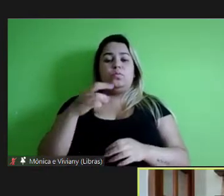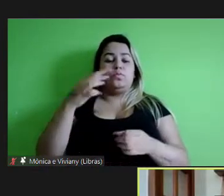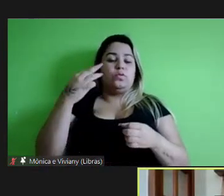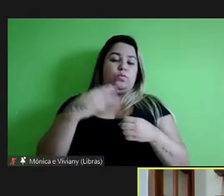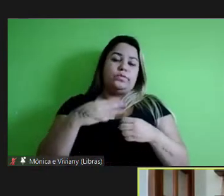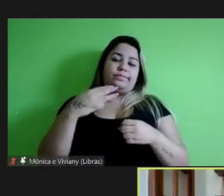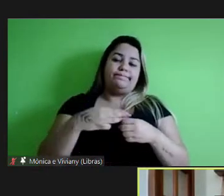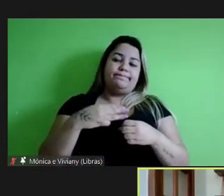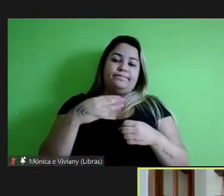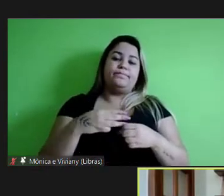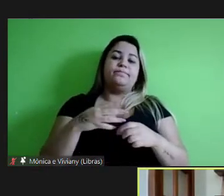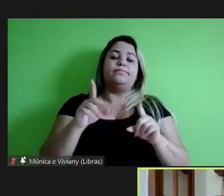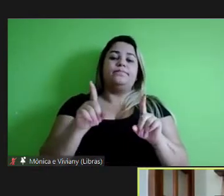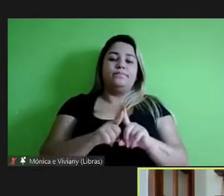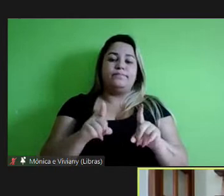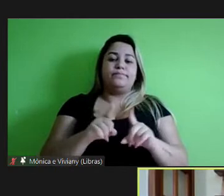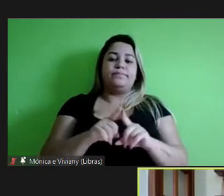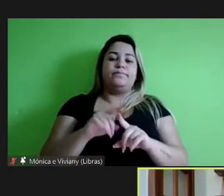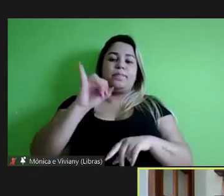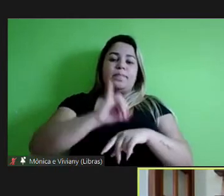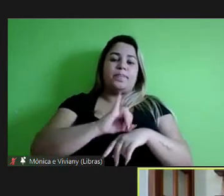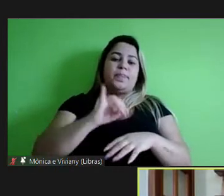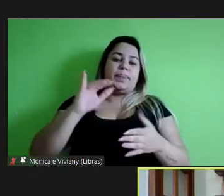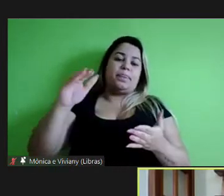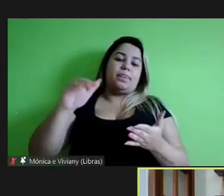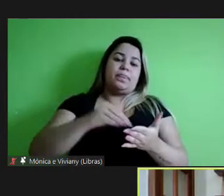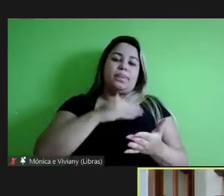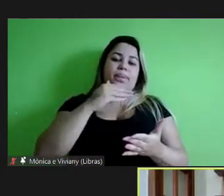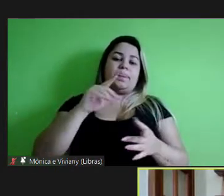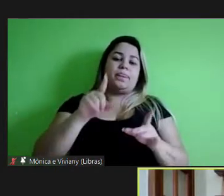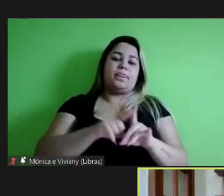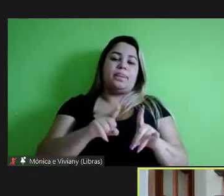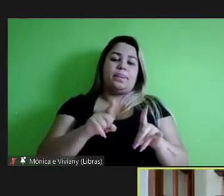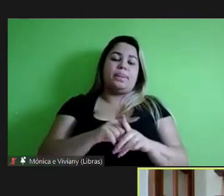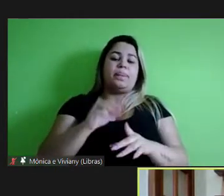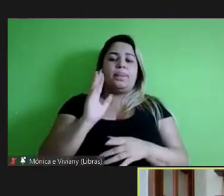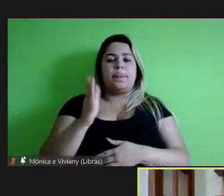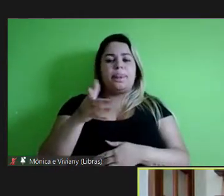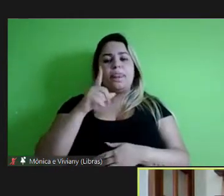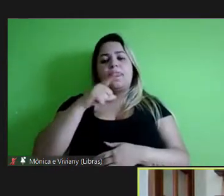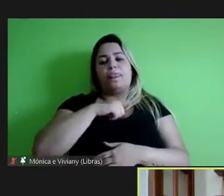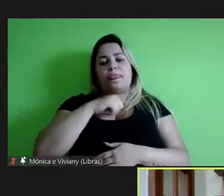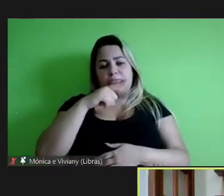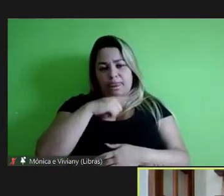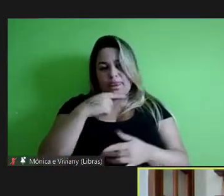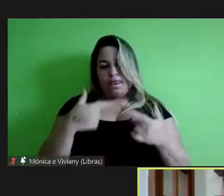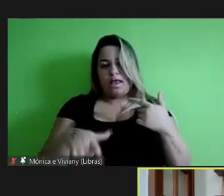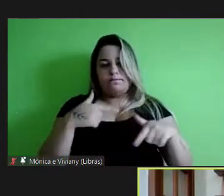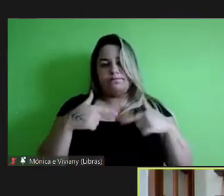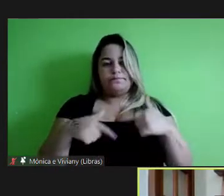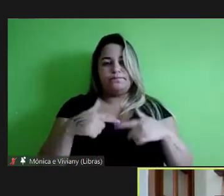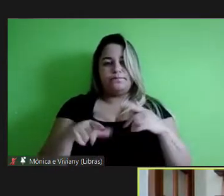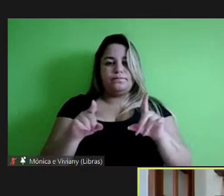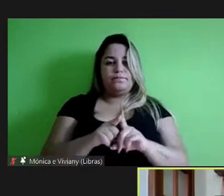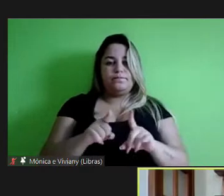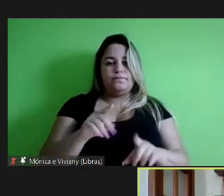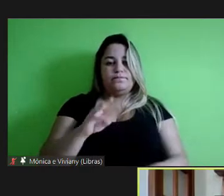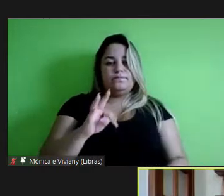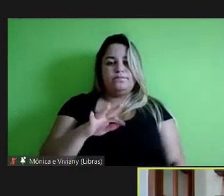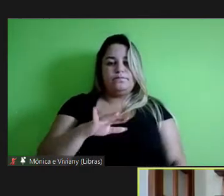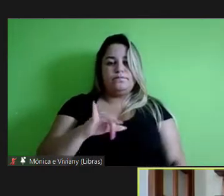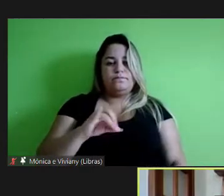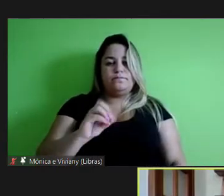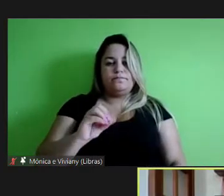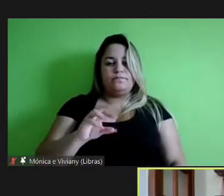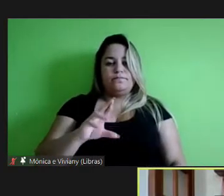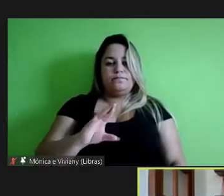that's municipality. Things are centered in the secretariat of, there are social assistance services which